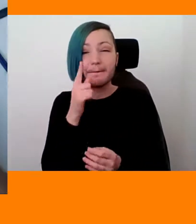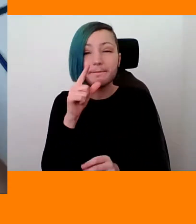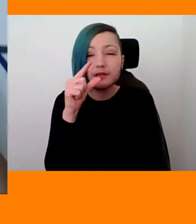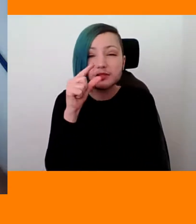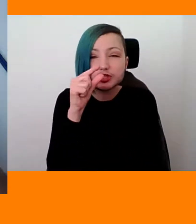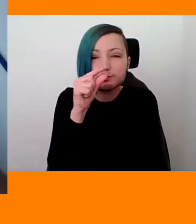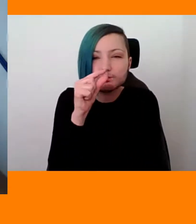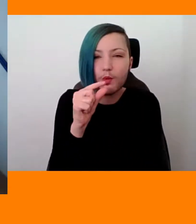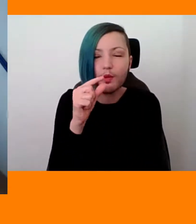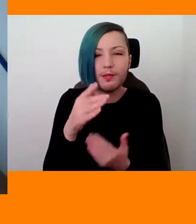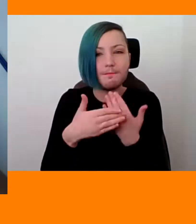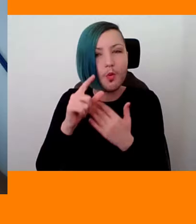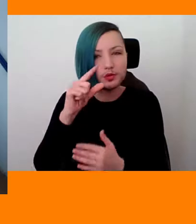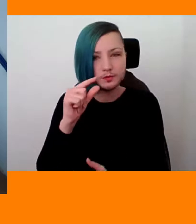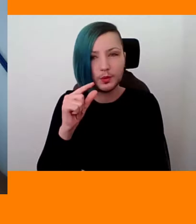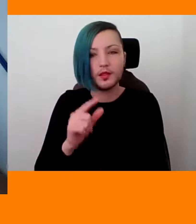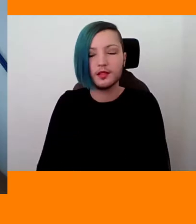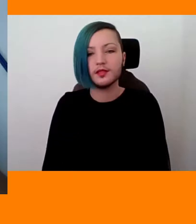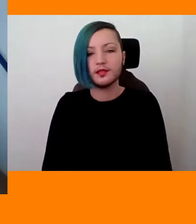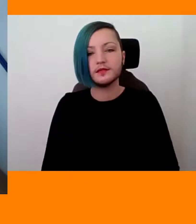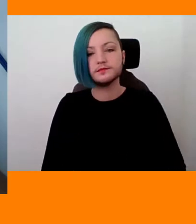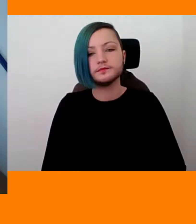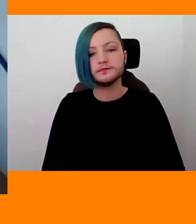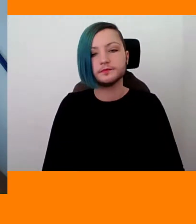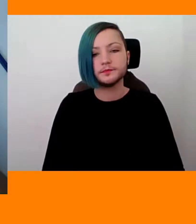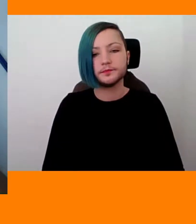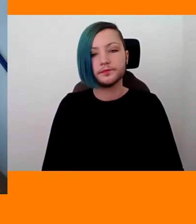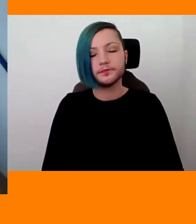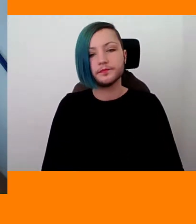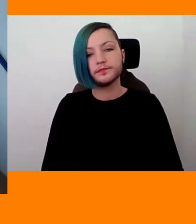So a couple of strands,